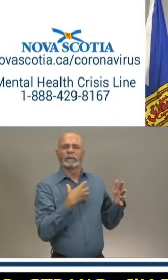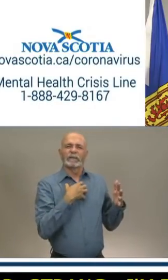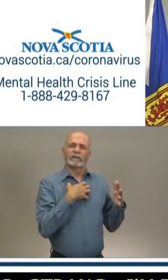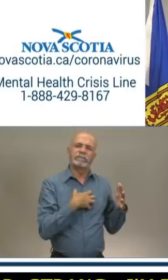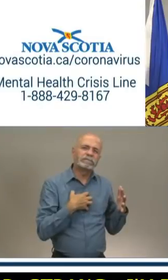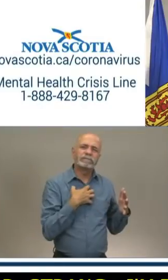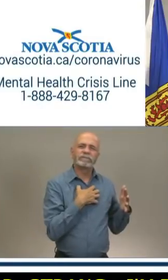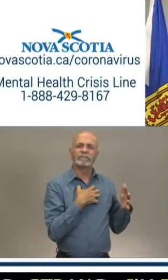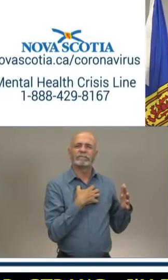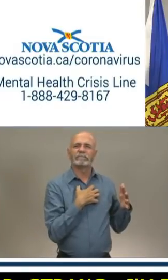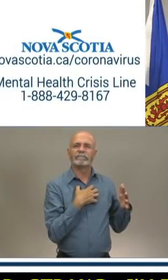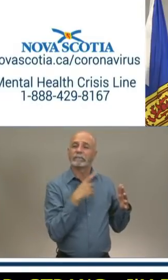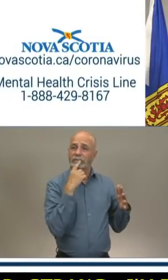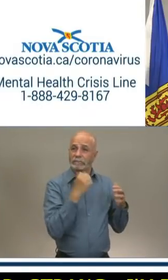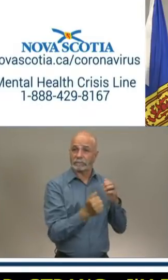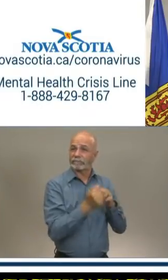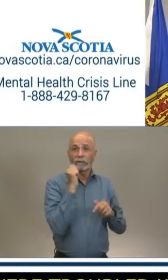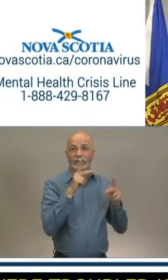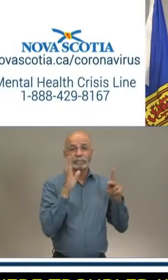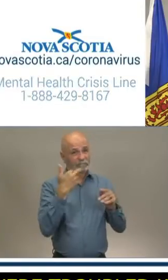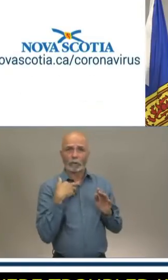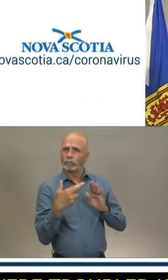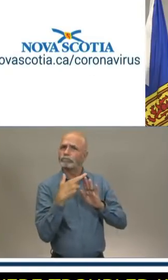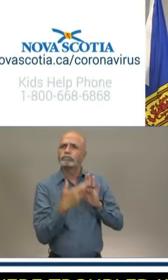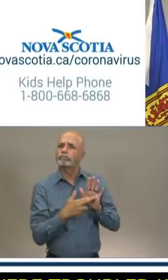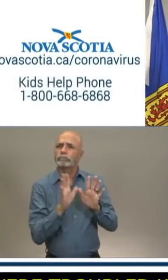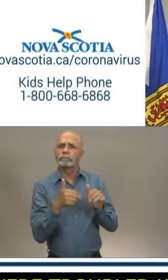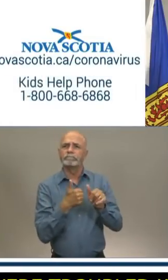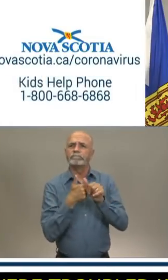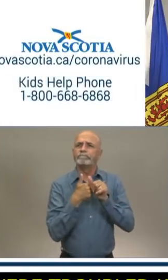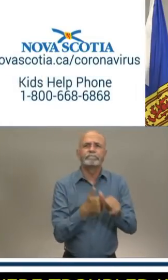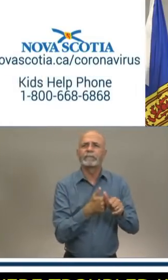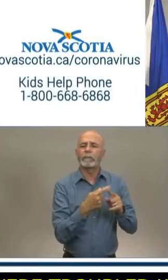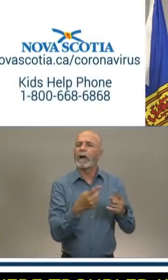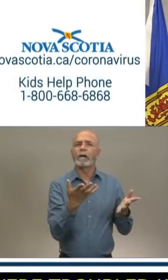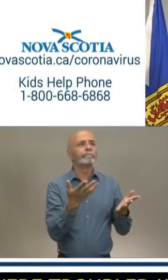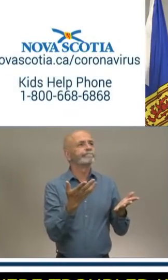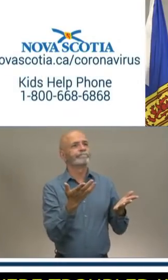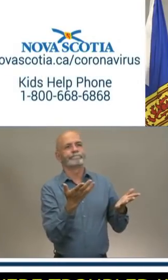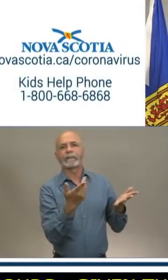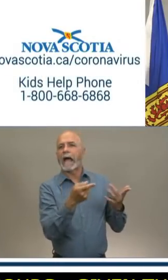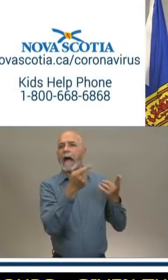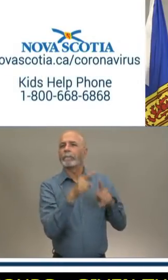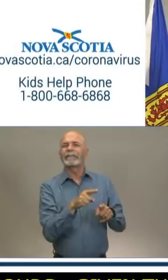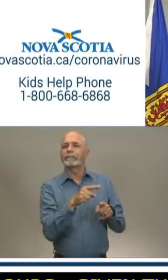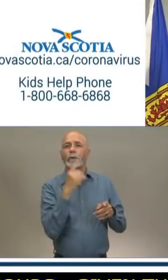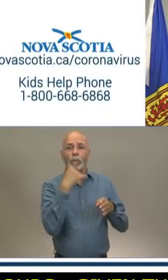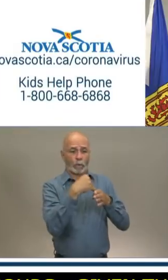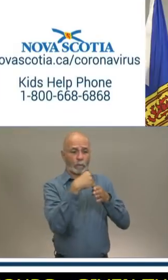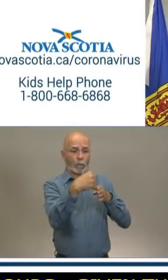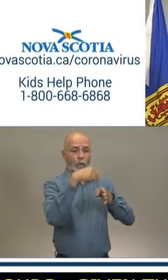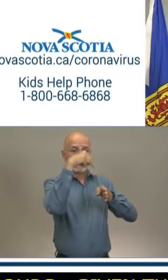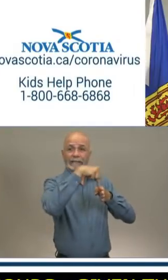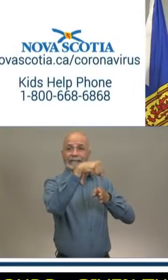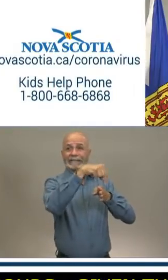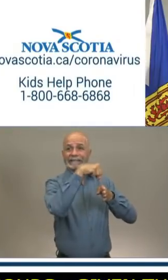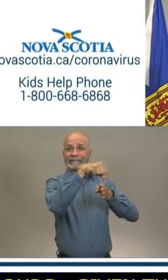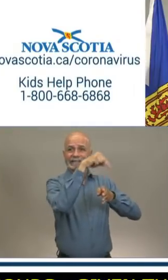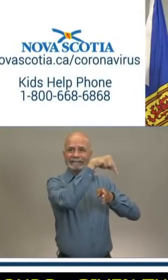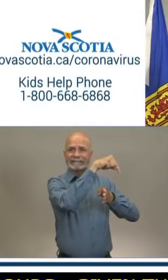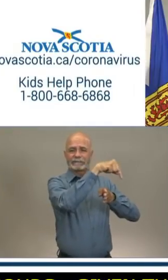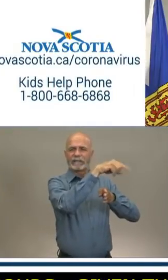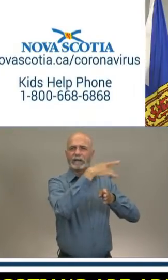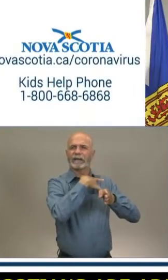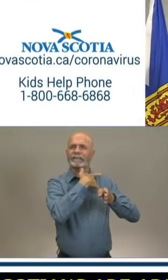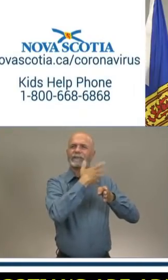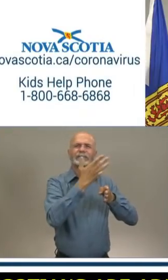adhering to the rules, what is it about what happened, I guess, at the border that has troubled you so much? Does it